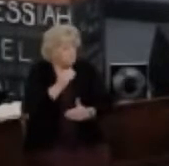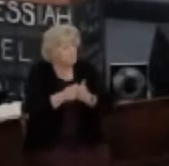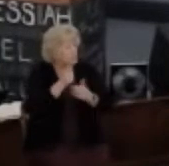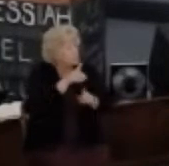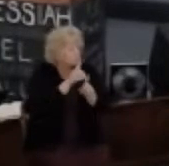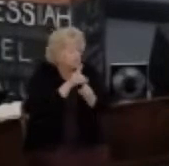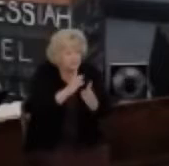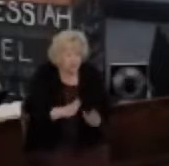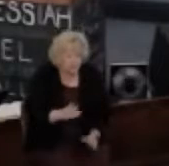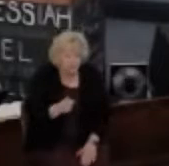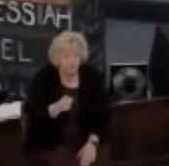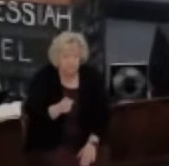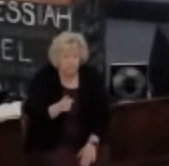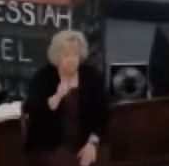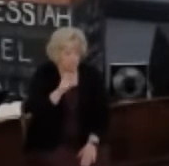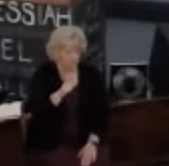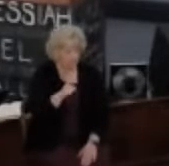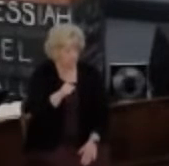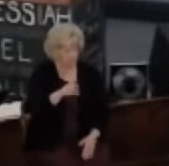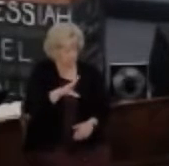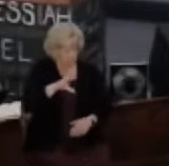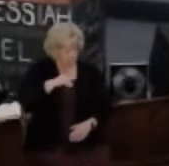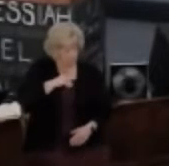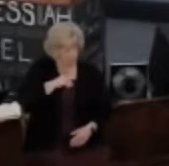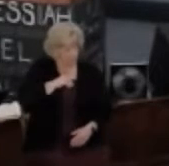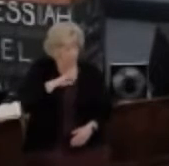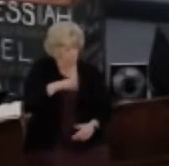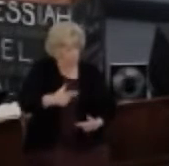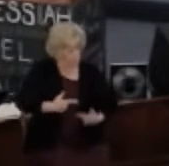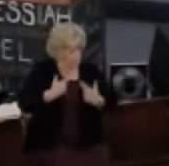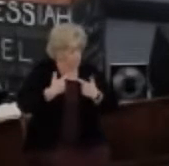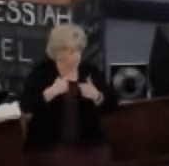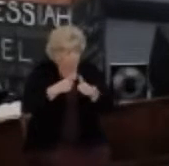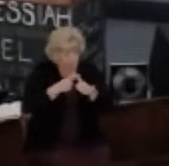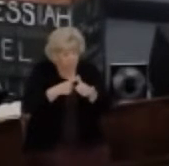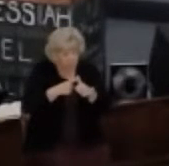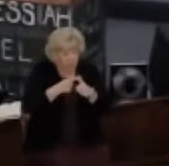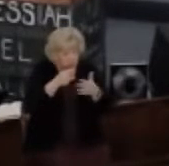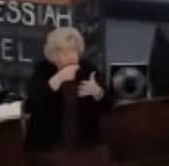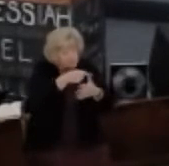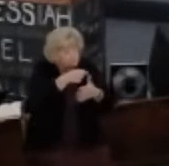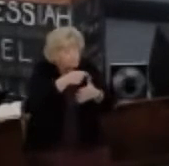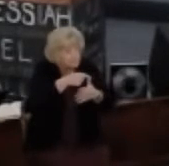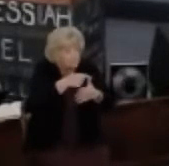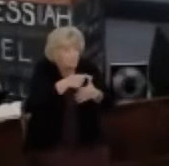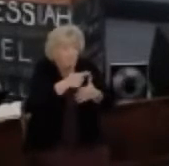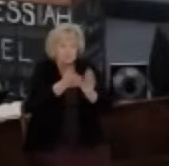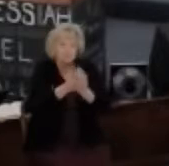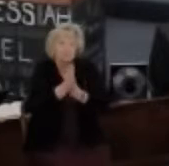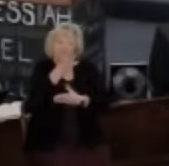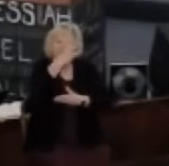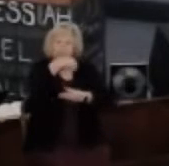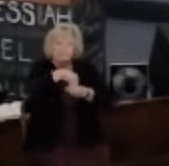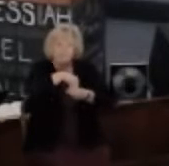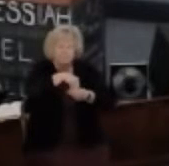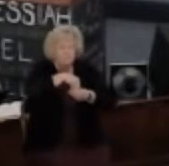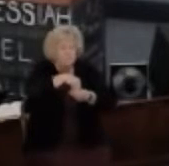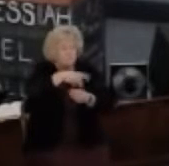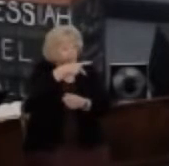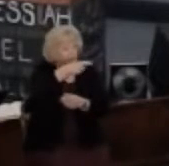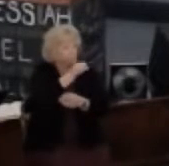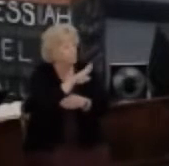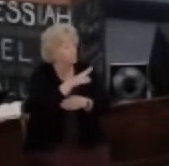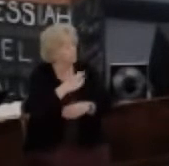of Jesus must take as well. The first step that we see here is getting involved. Because Peter